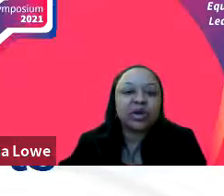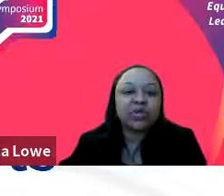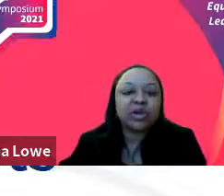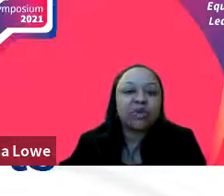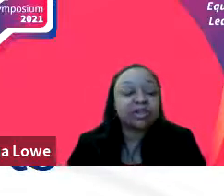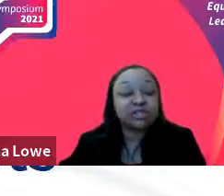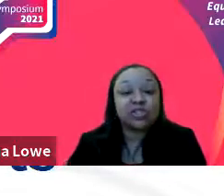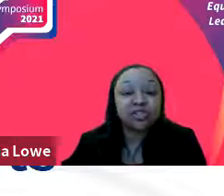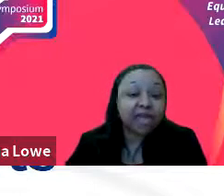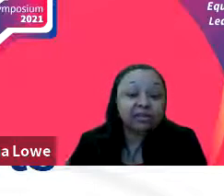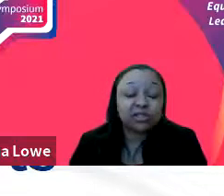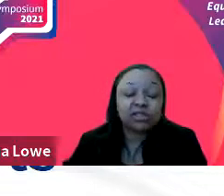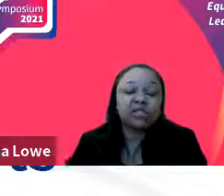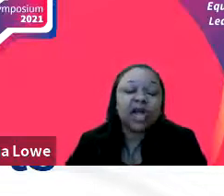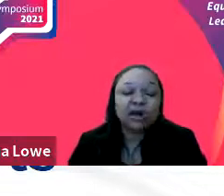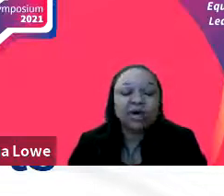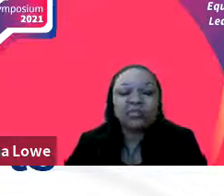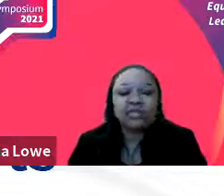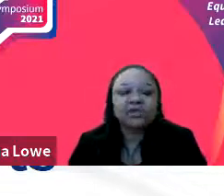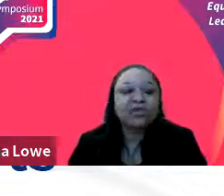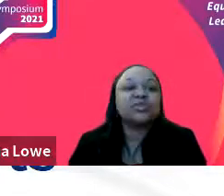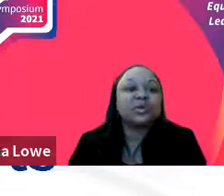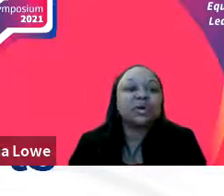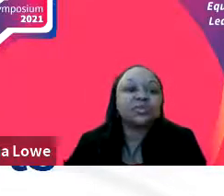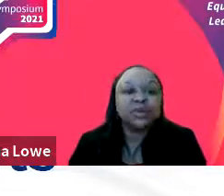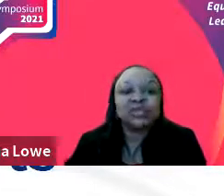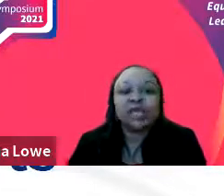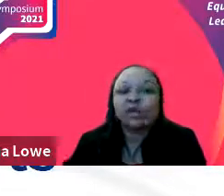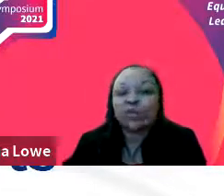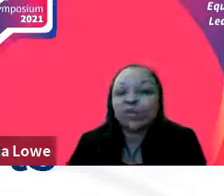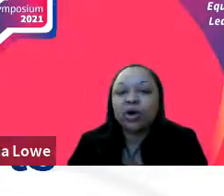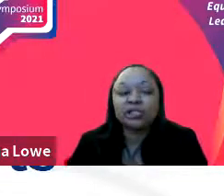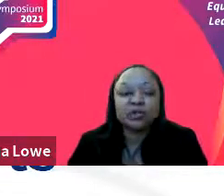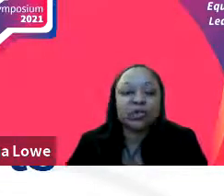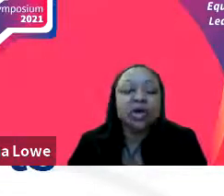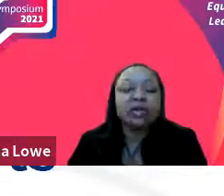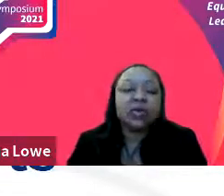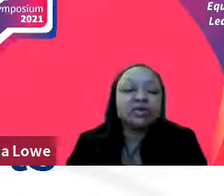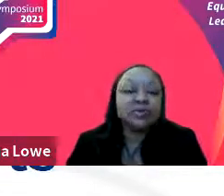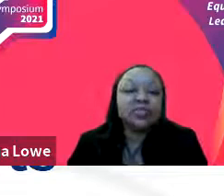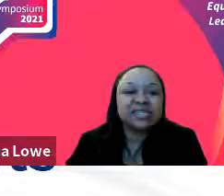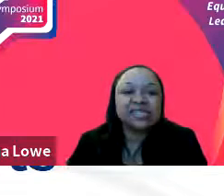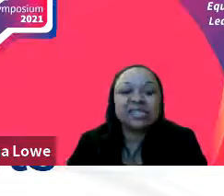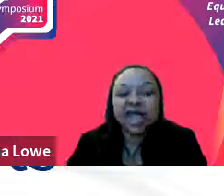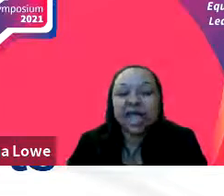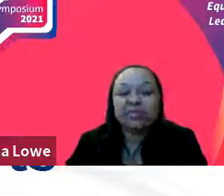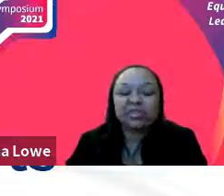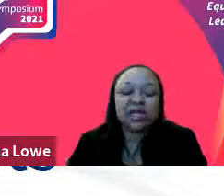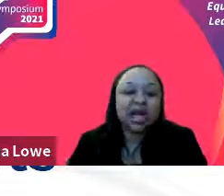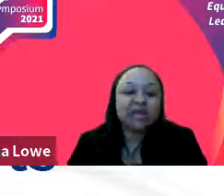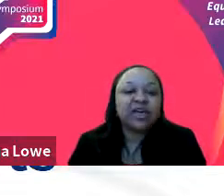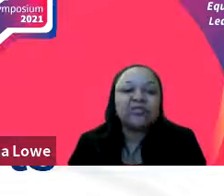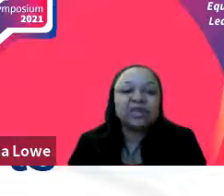areas where we want to see change in the outcomes that our students are experiencing, and when we want to close persistent